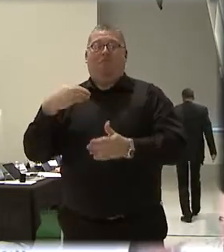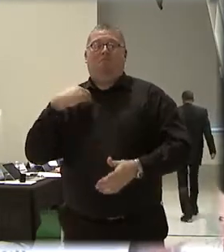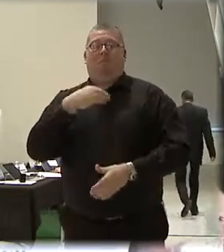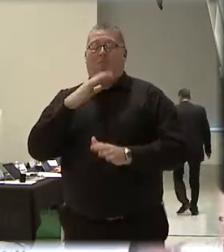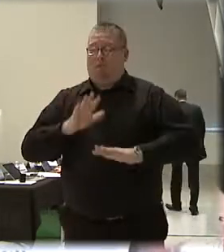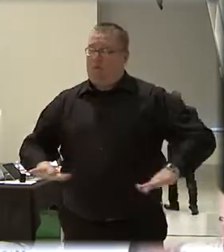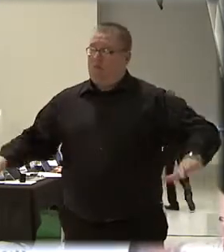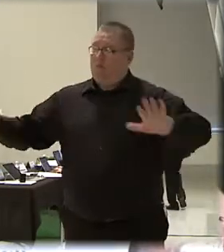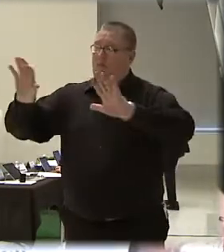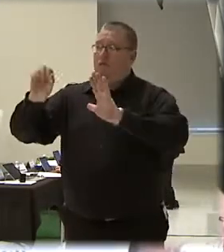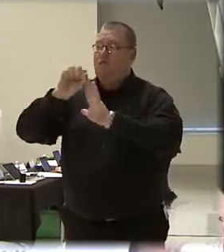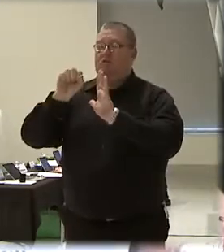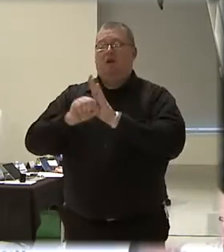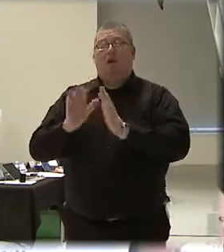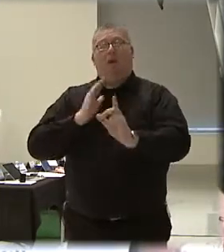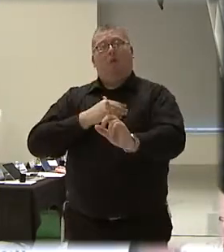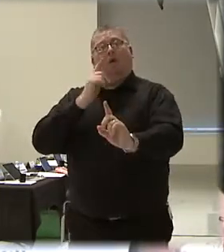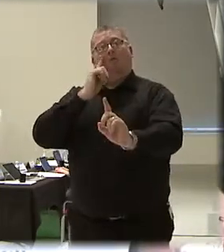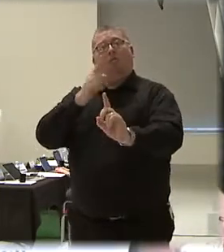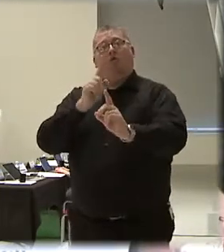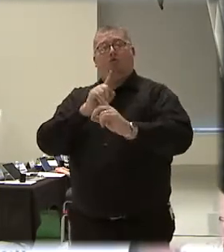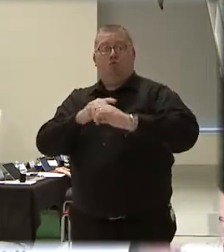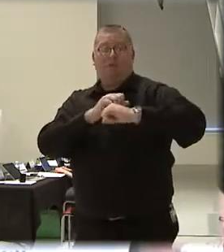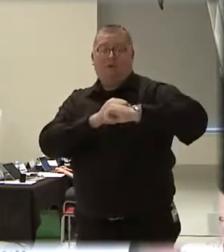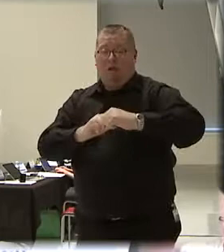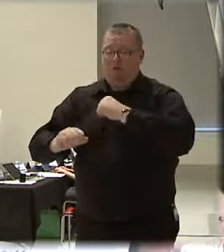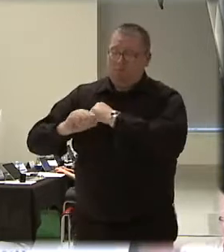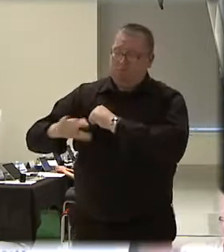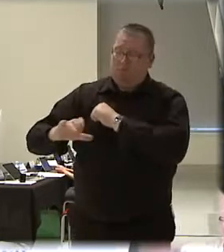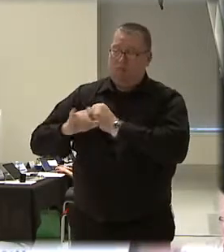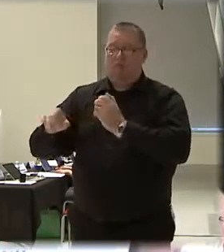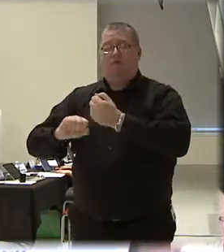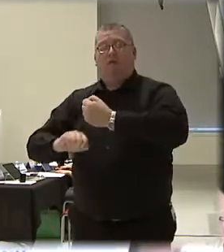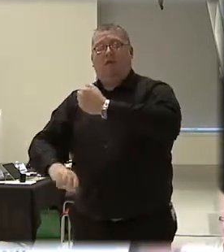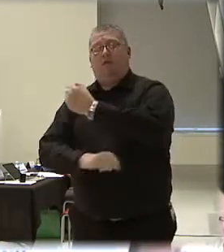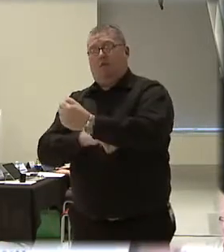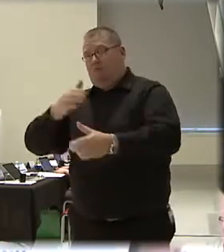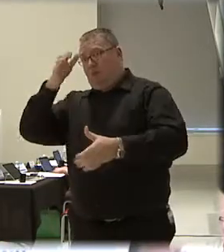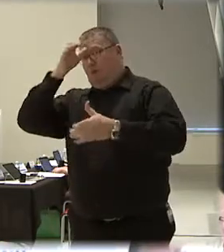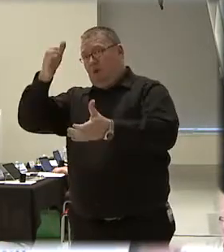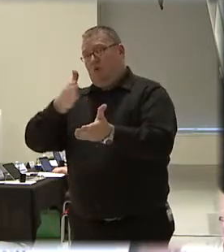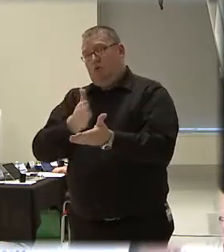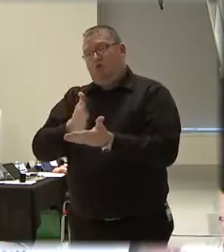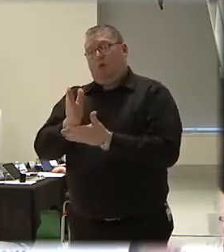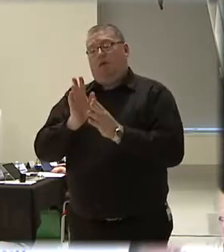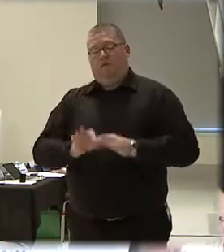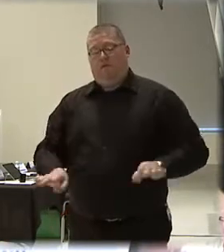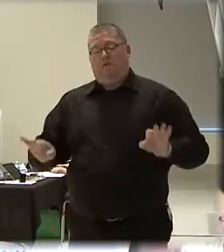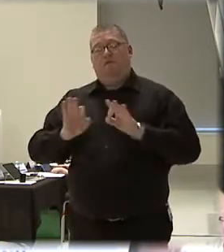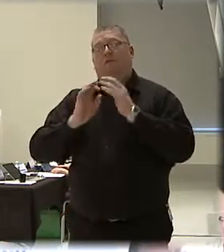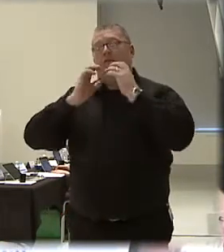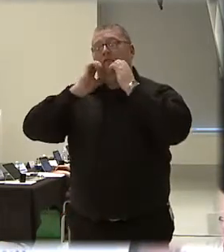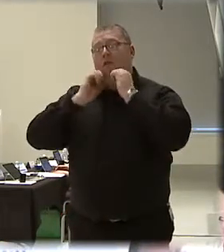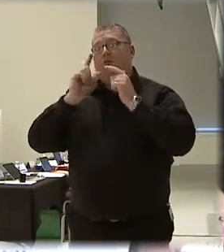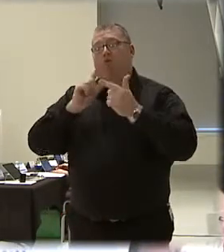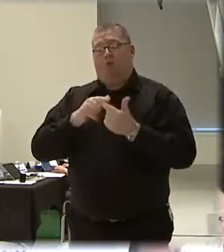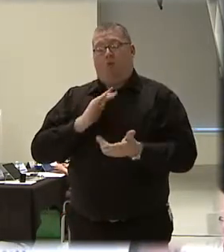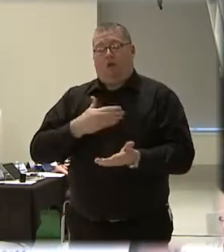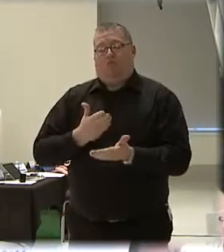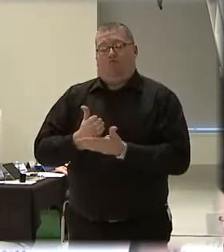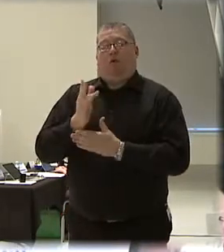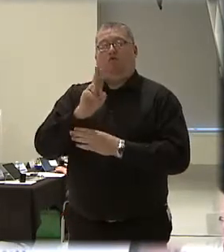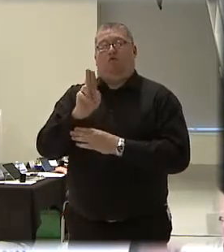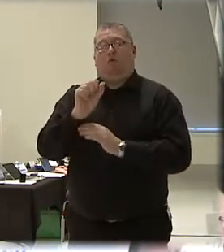state. Our mission is to defend and promote the fundamental principles, rights, and values embodied in the Bill of Rights and the U.S.